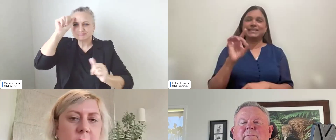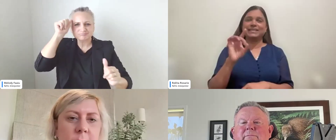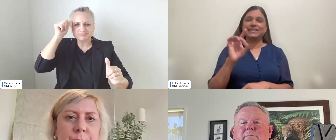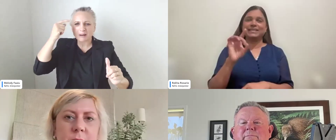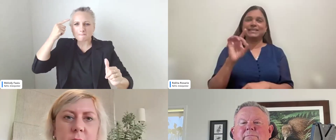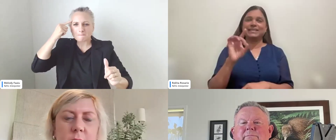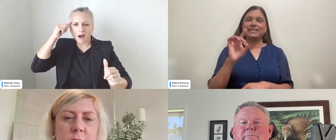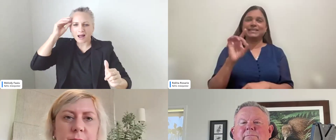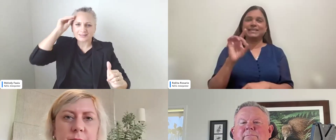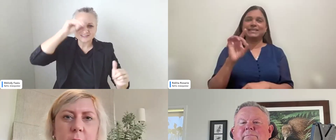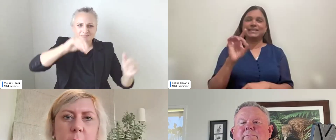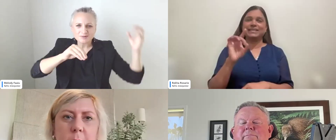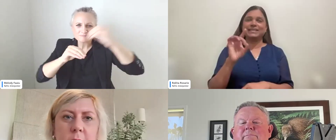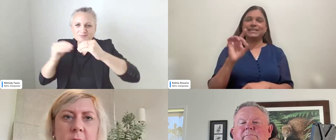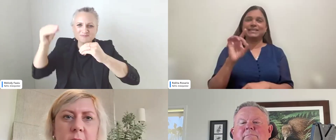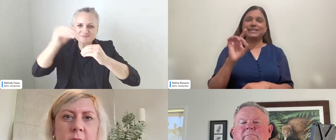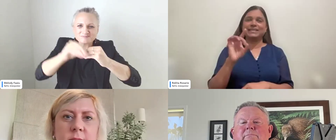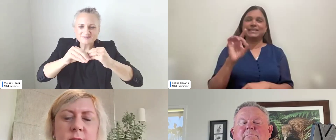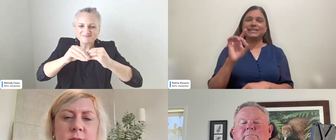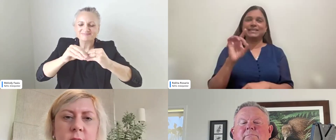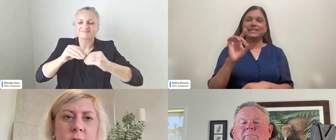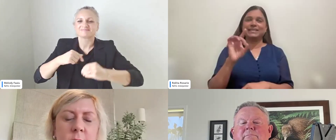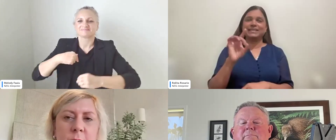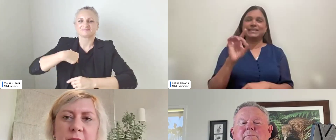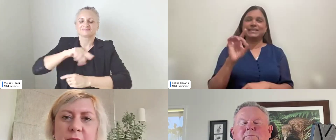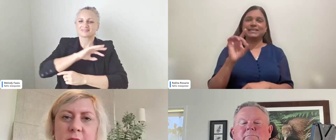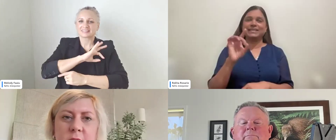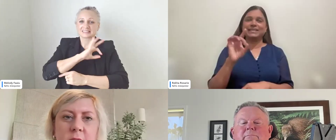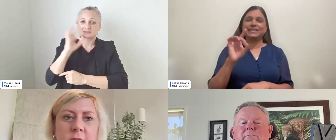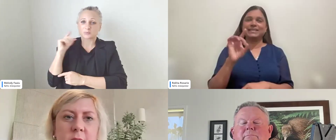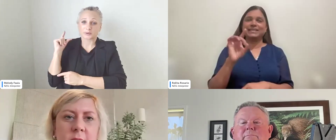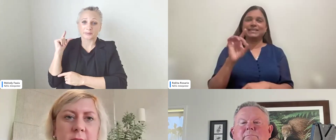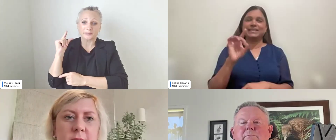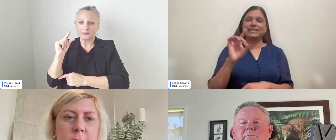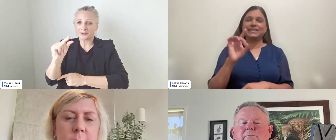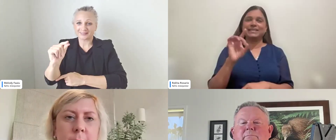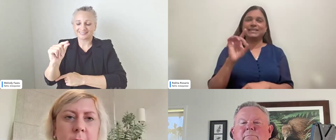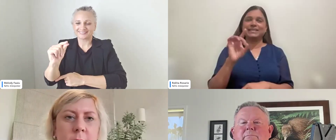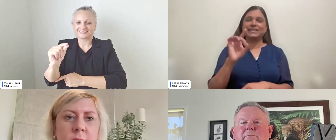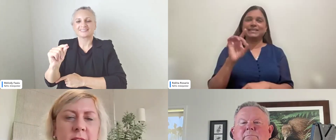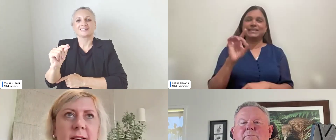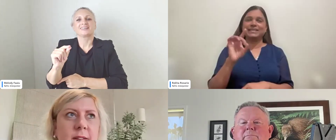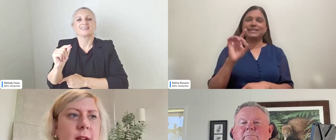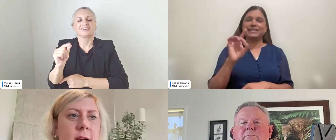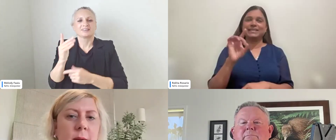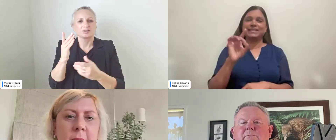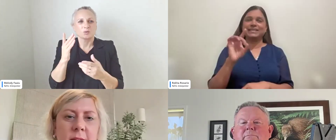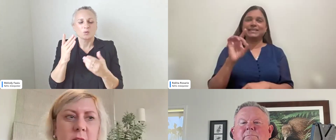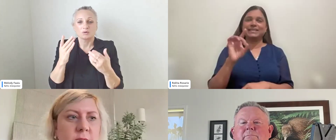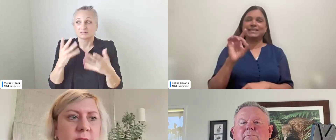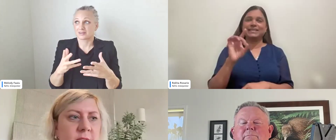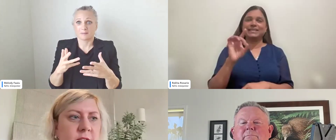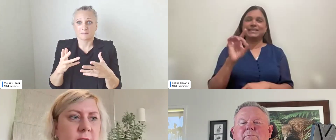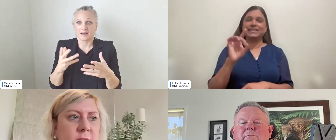has flown by, and we've certainly had some intense and